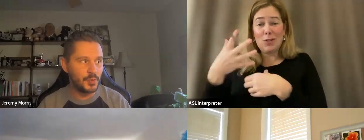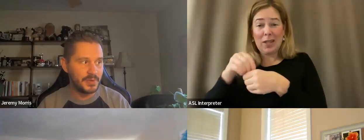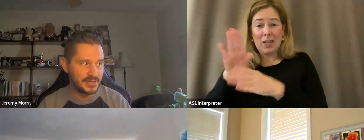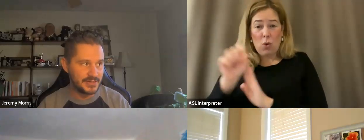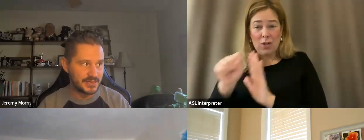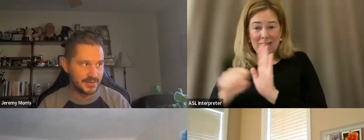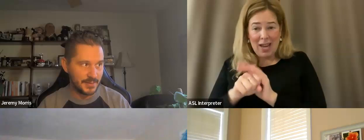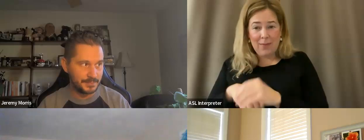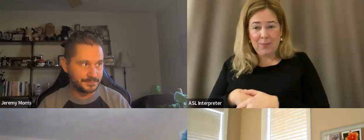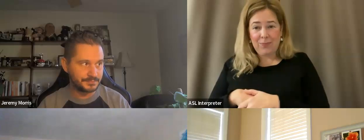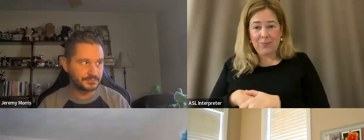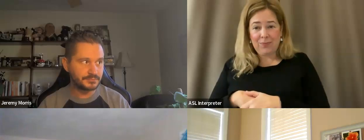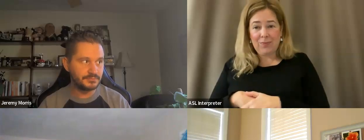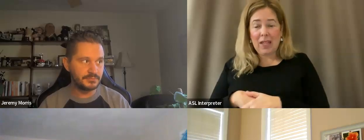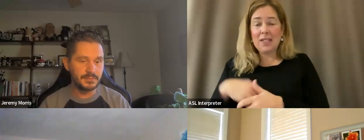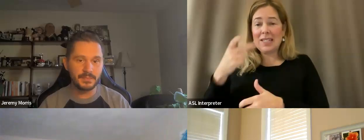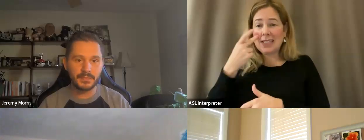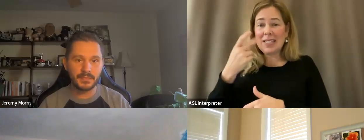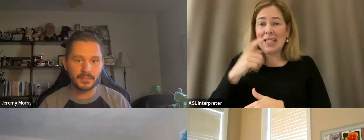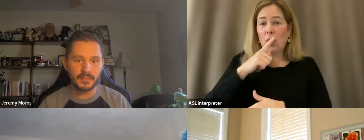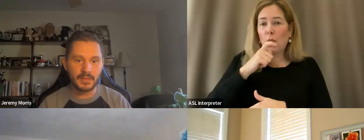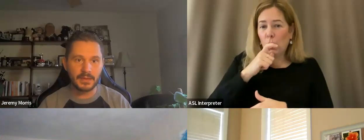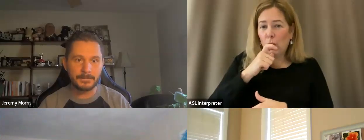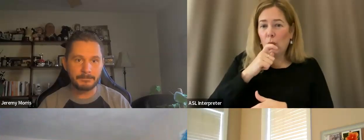and who will be conducting them.